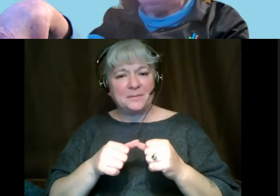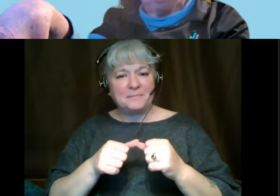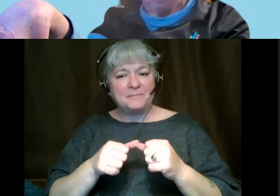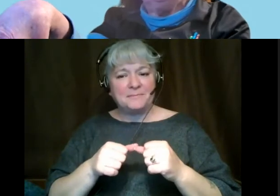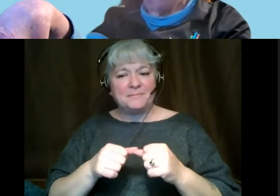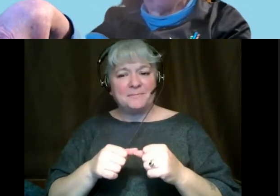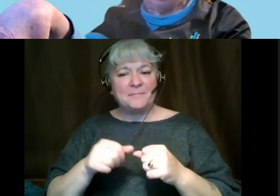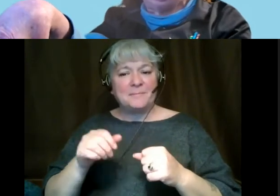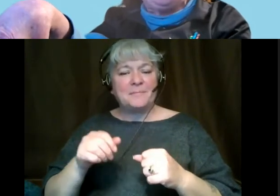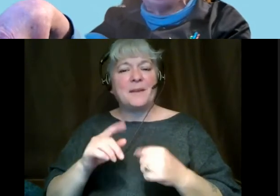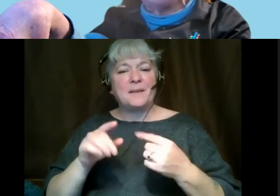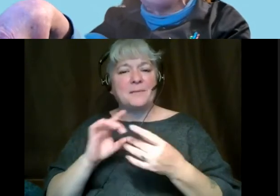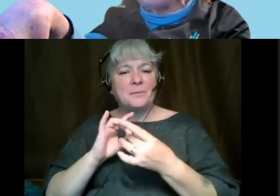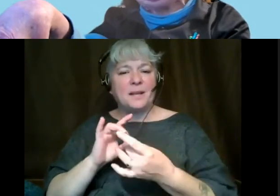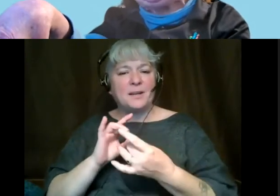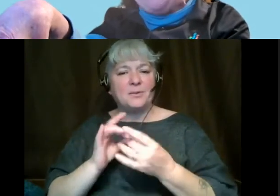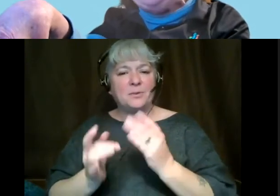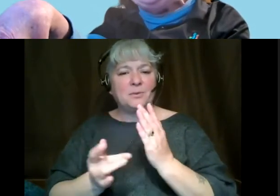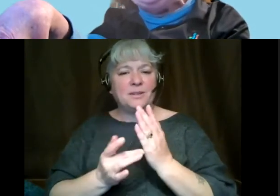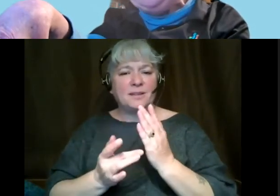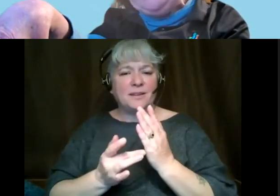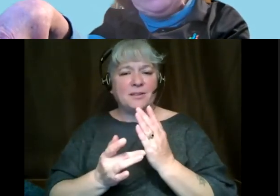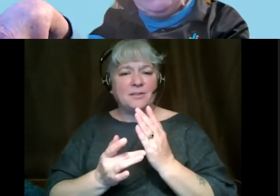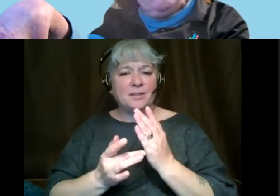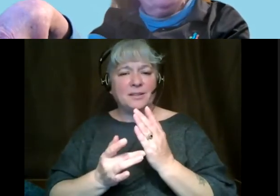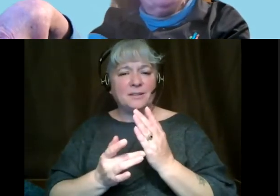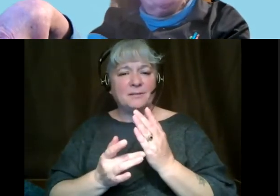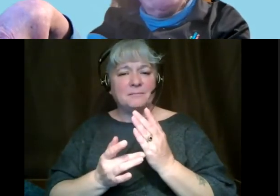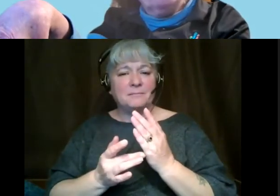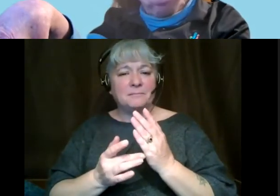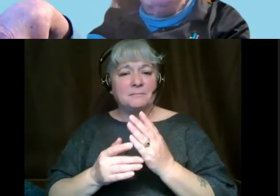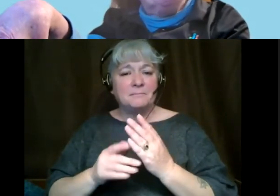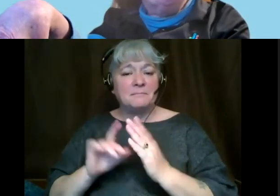is when I went to college,